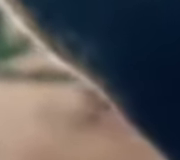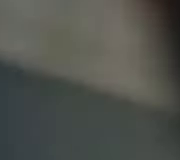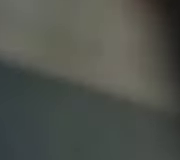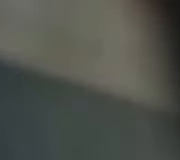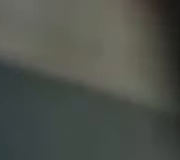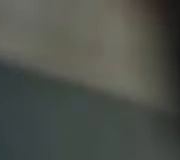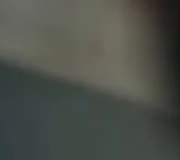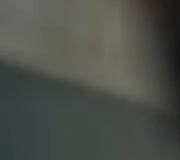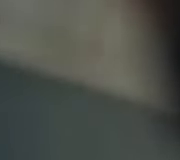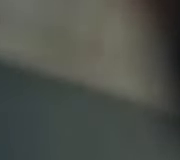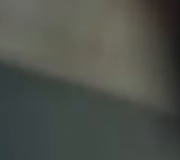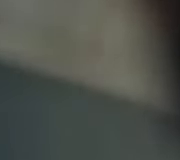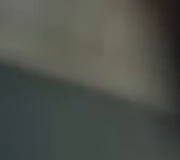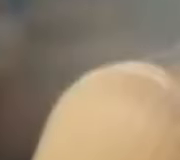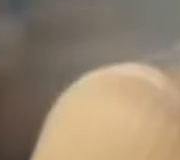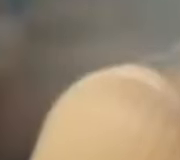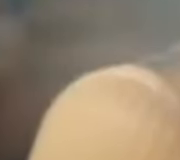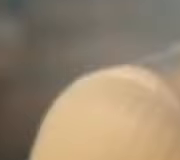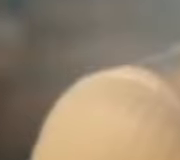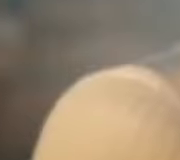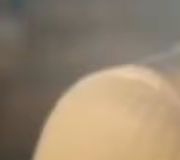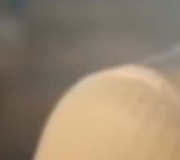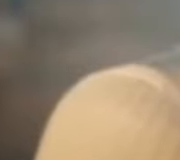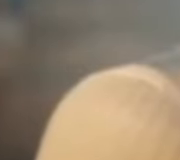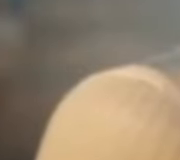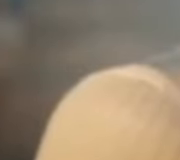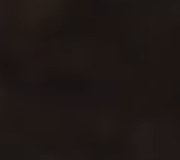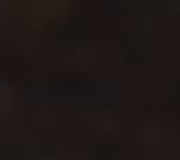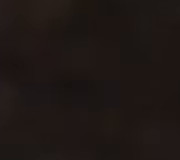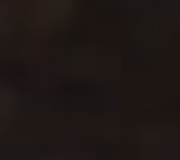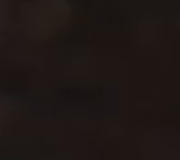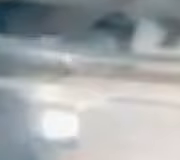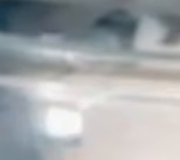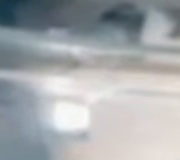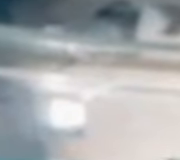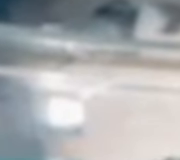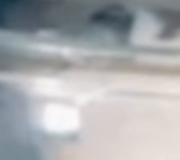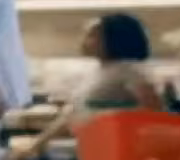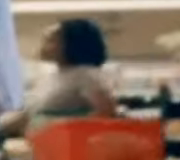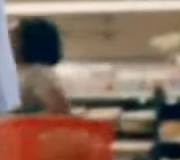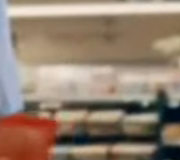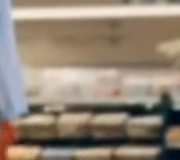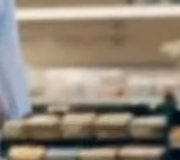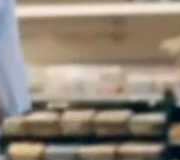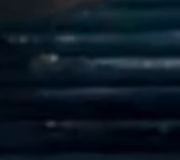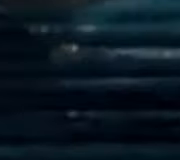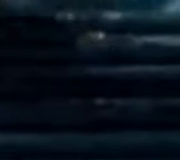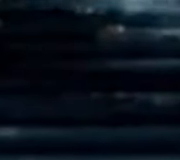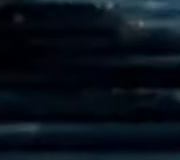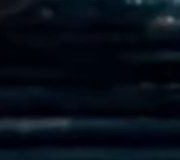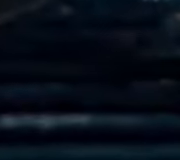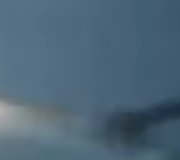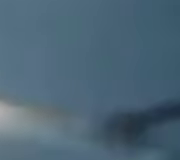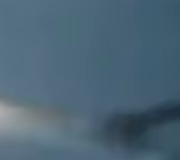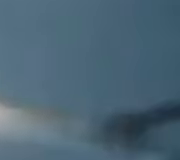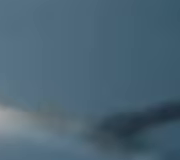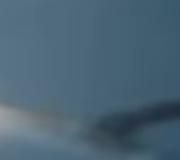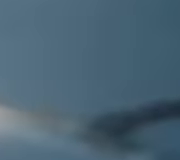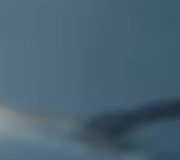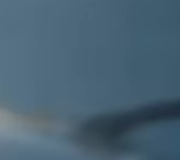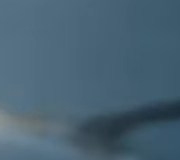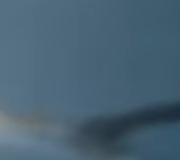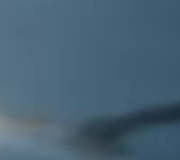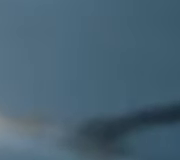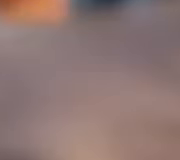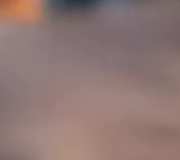What makes Christmas so special? It's that little extra. And at Spar, we have thousands of extras.